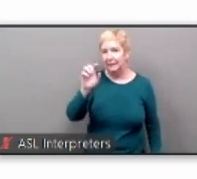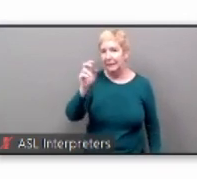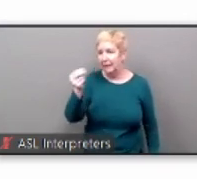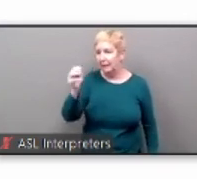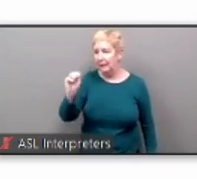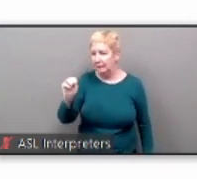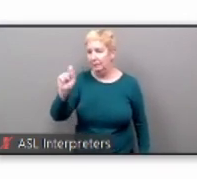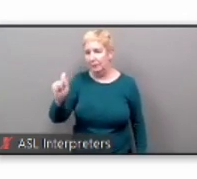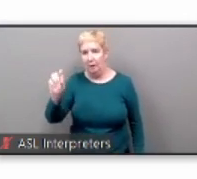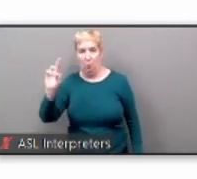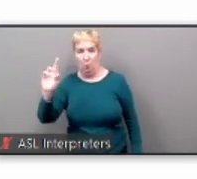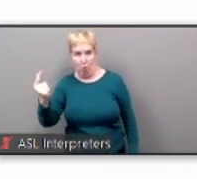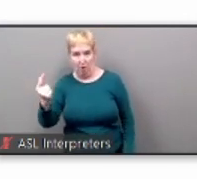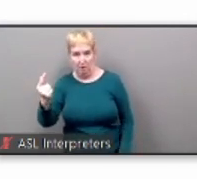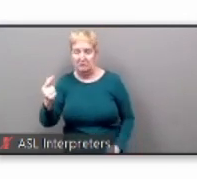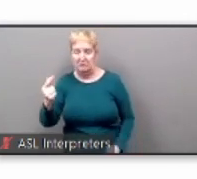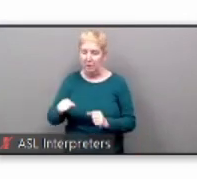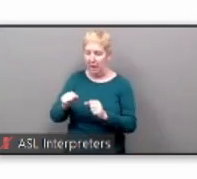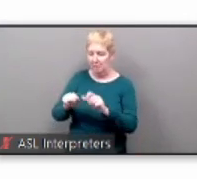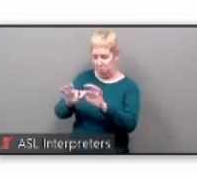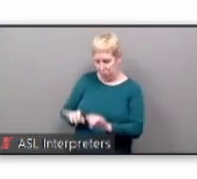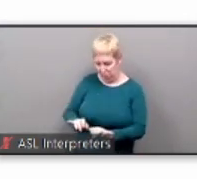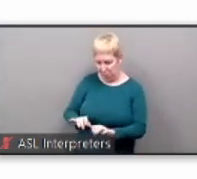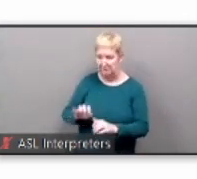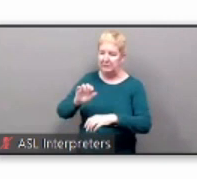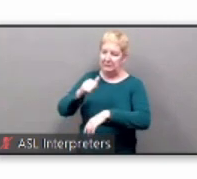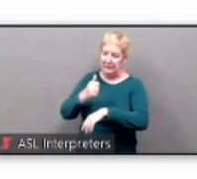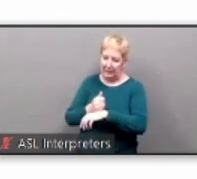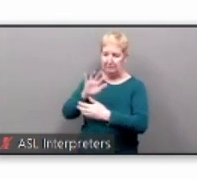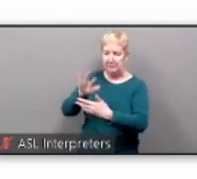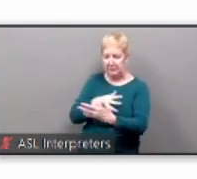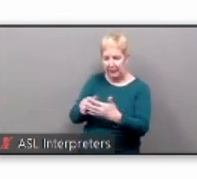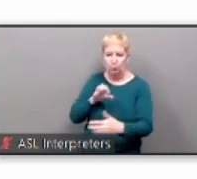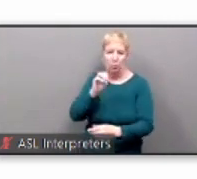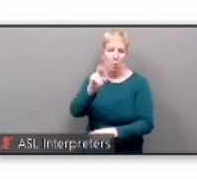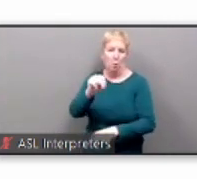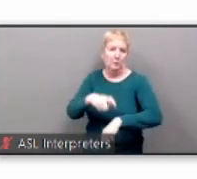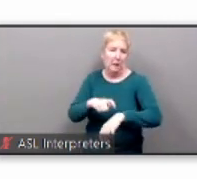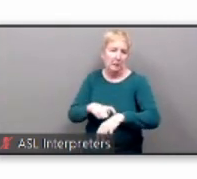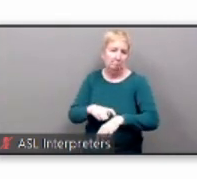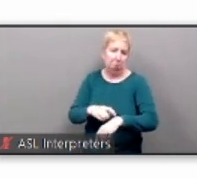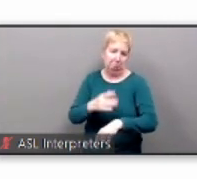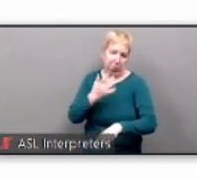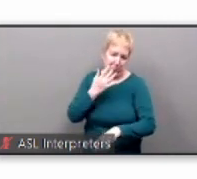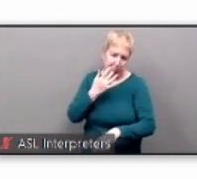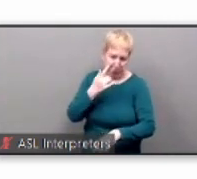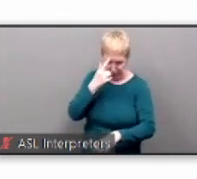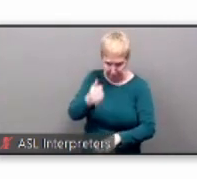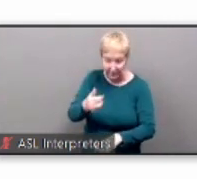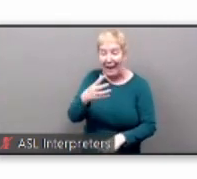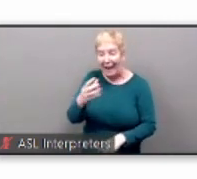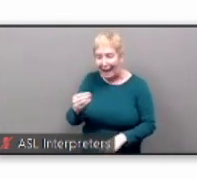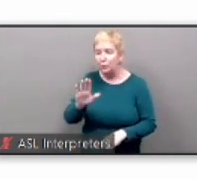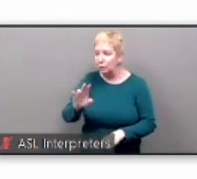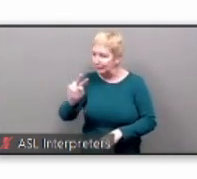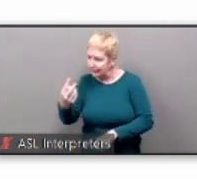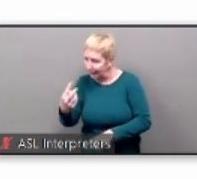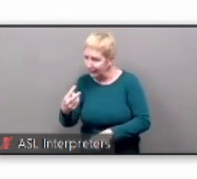vaccinenm.org. You can schedule your own vaccine appointments, including your second shot or your